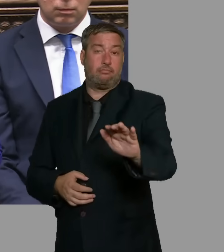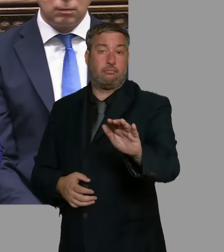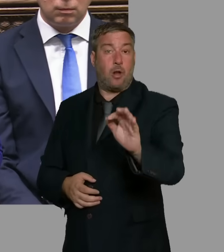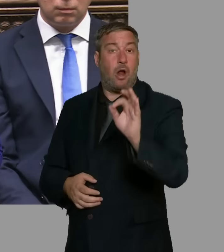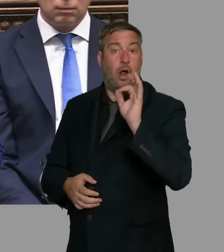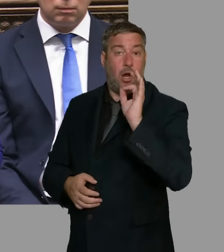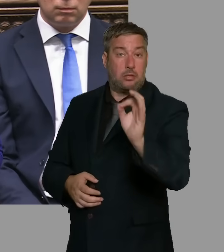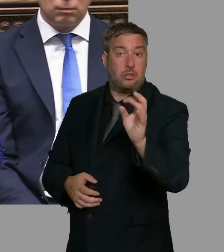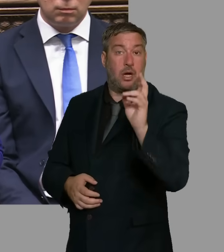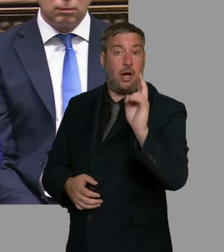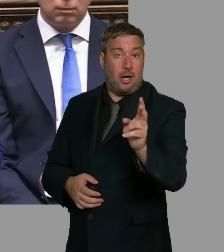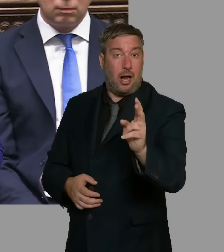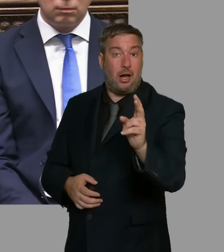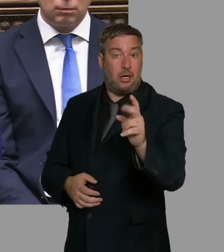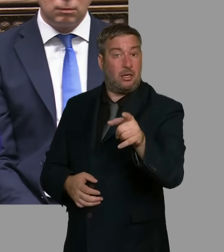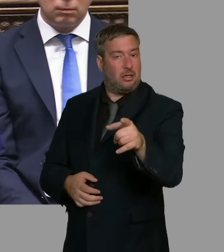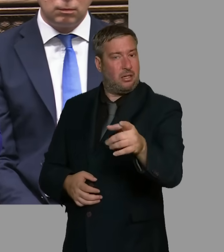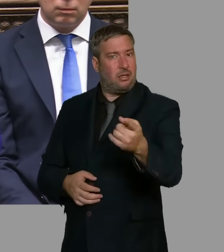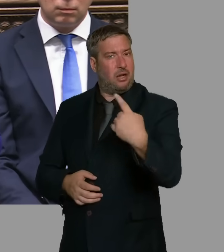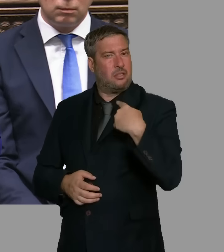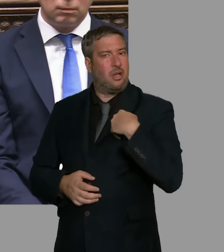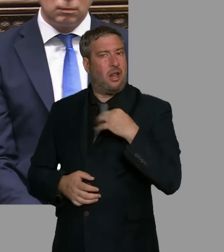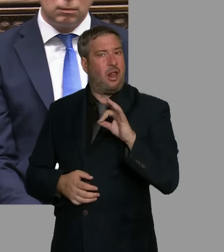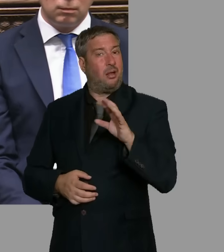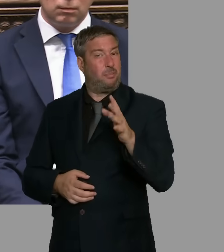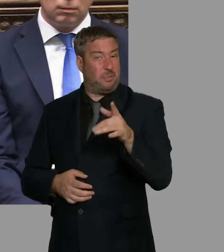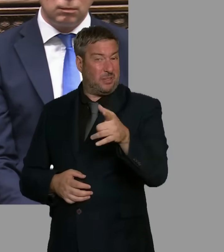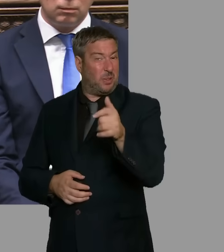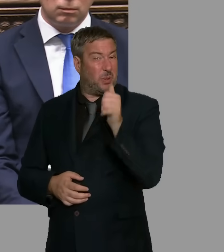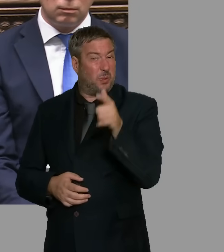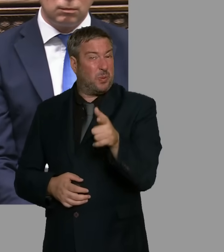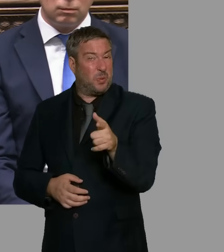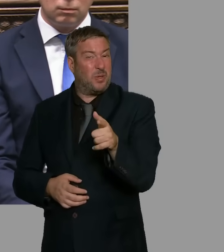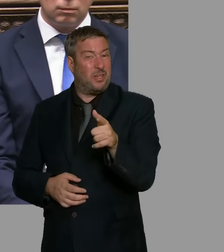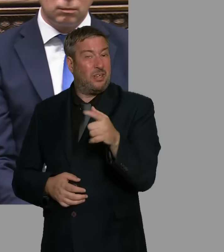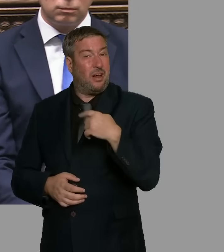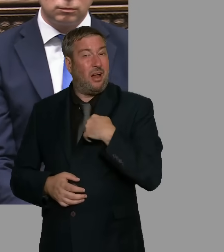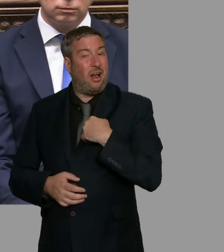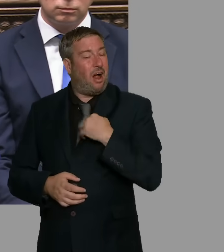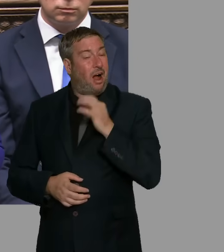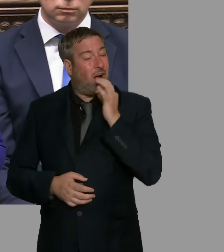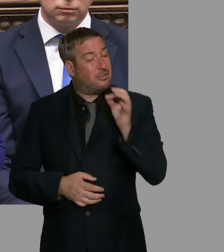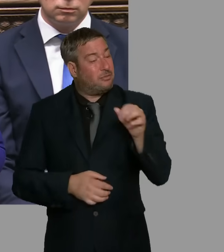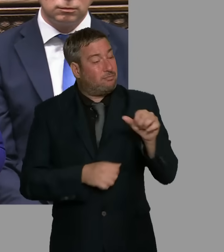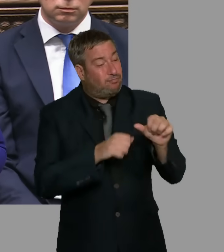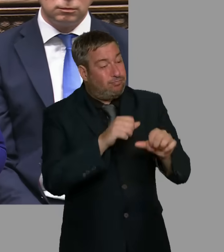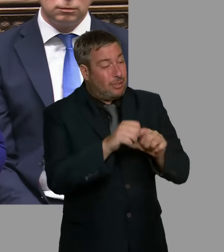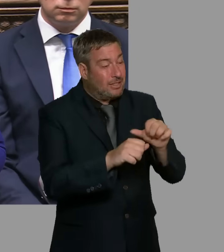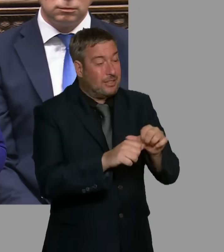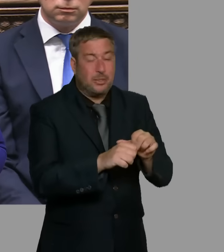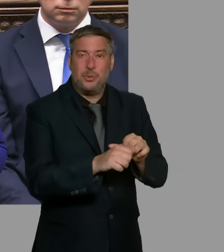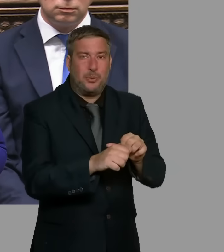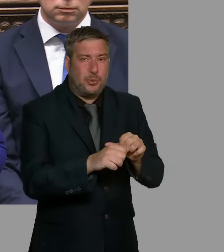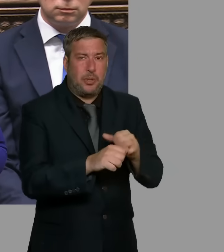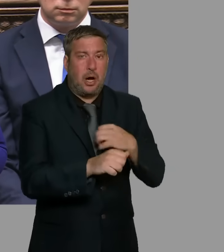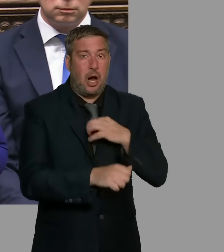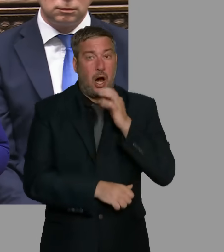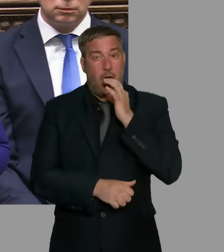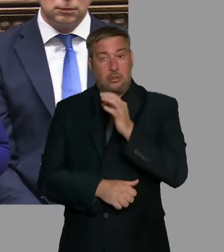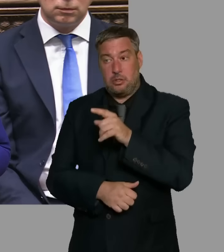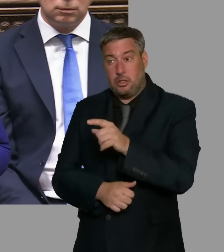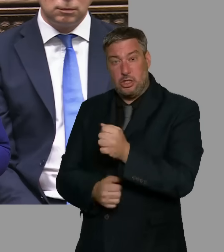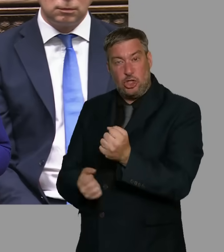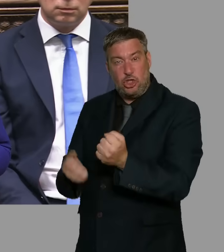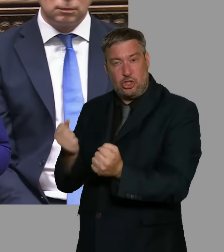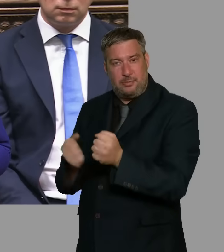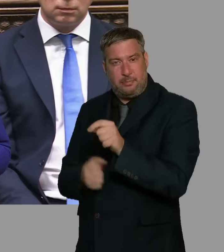judgment. The Daily Telegraph reports today that while Lord Mandelson was Business Secretary, he brokered a deal with Jeffrey Epstein while